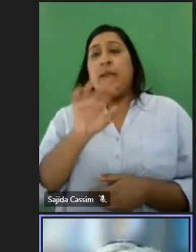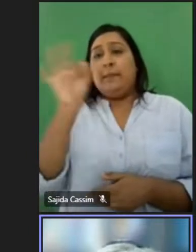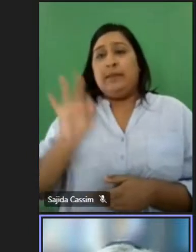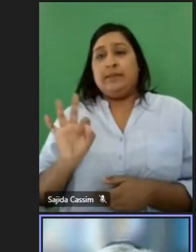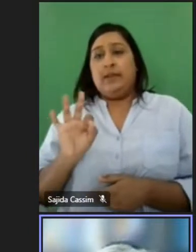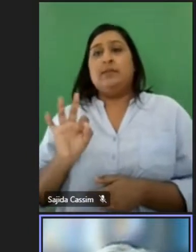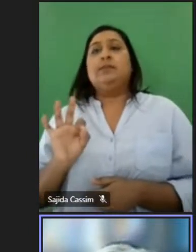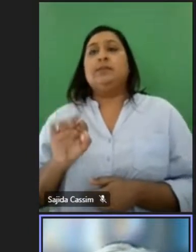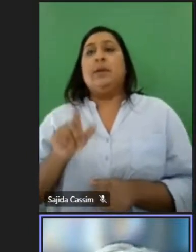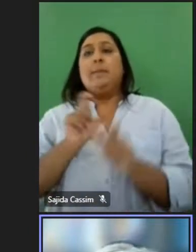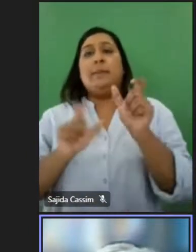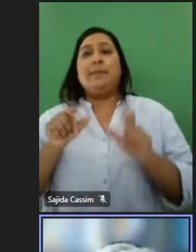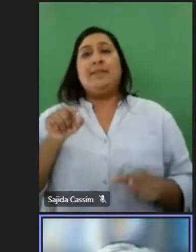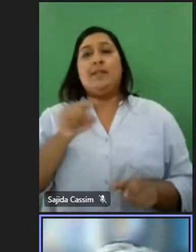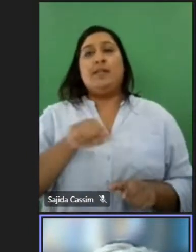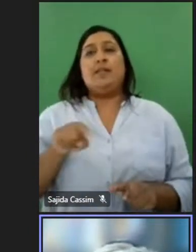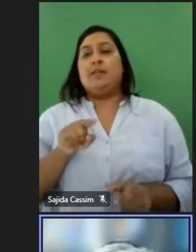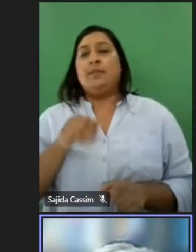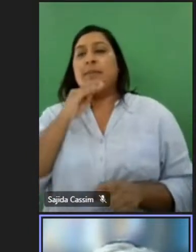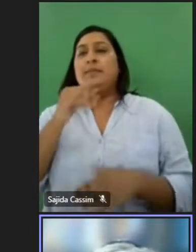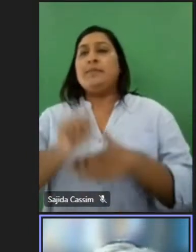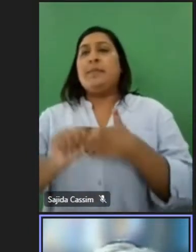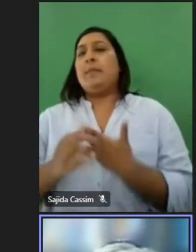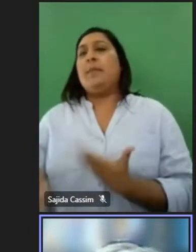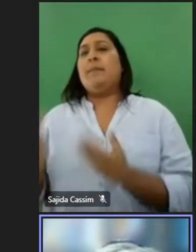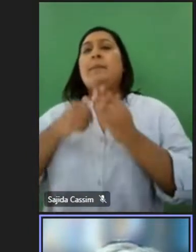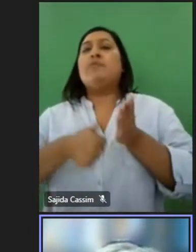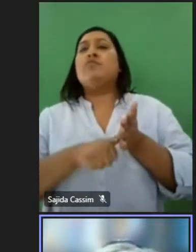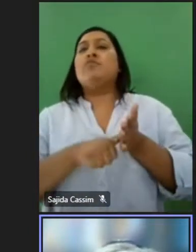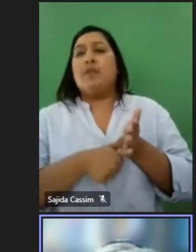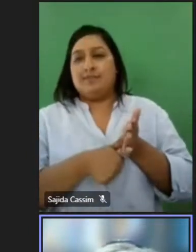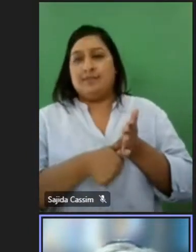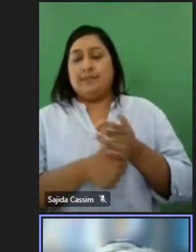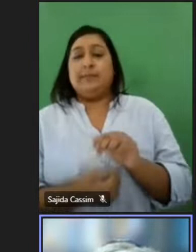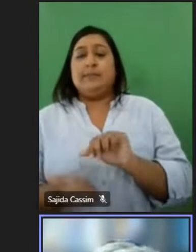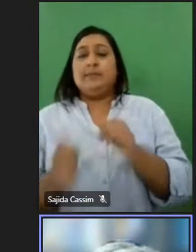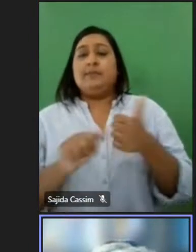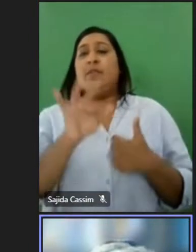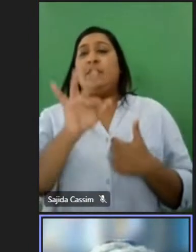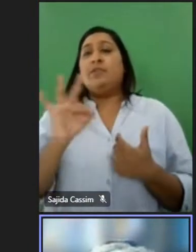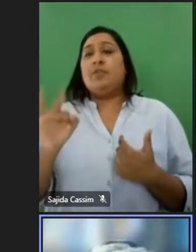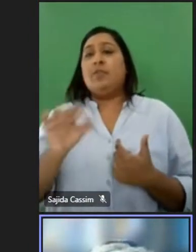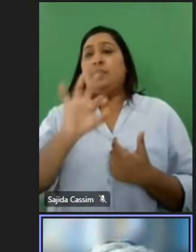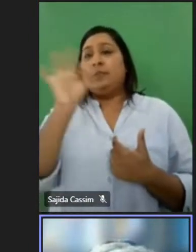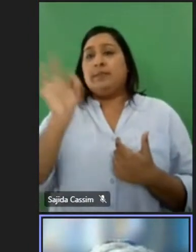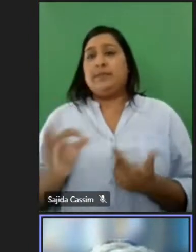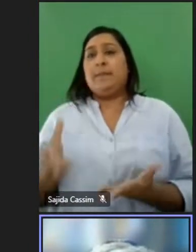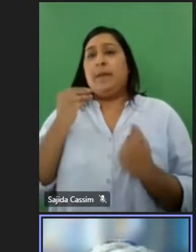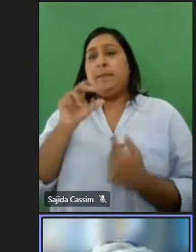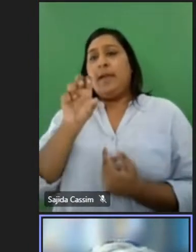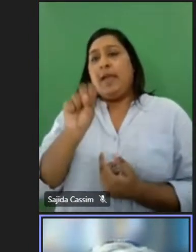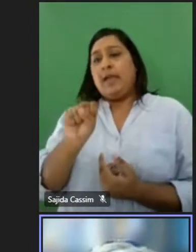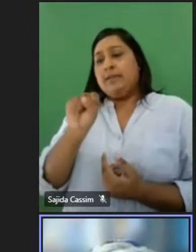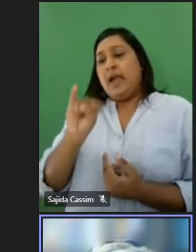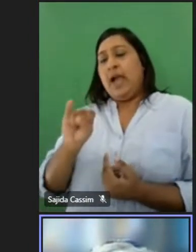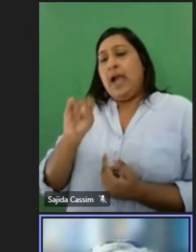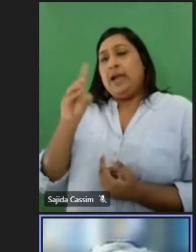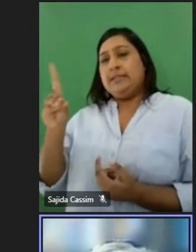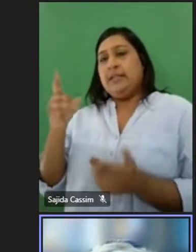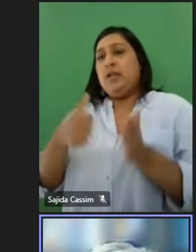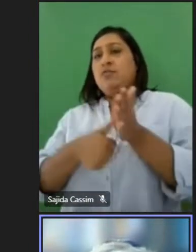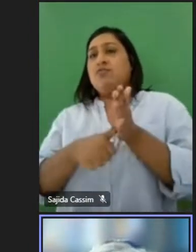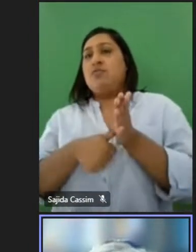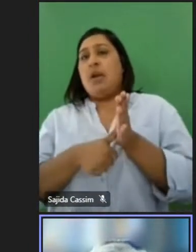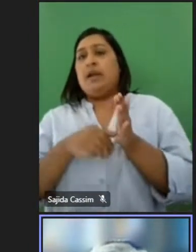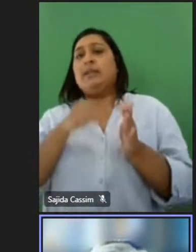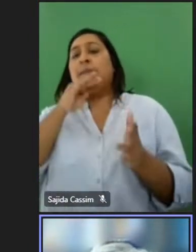grant, but 33% were receiving this SRD grant, which often replaced the temporary